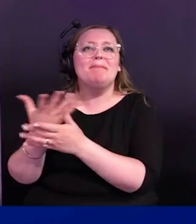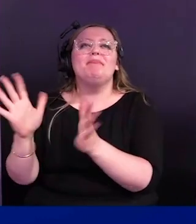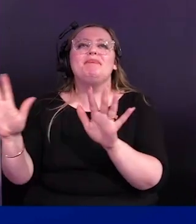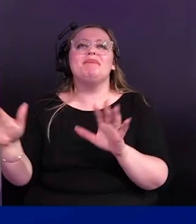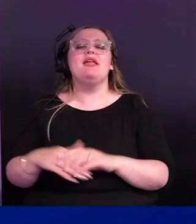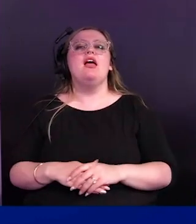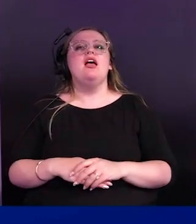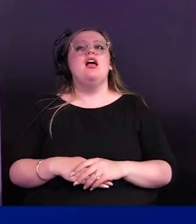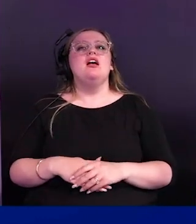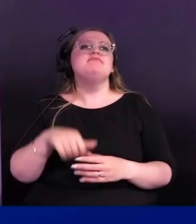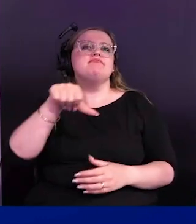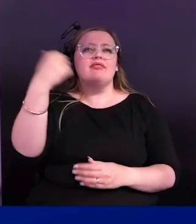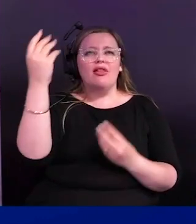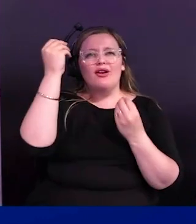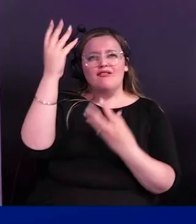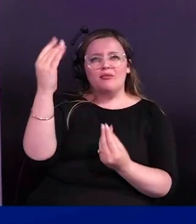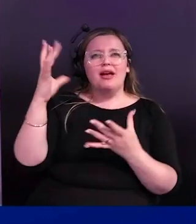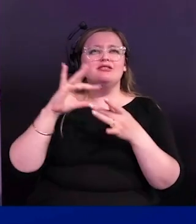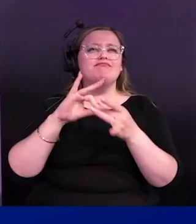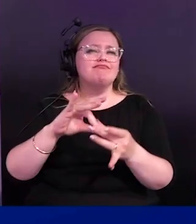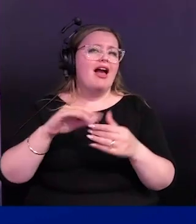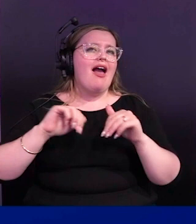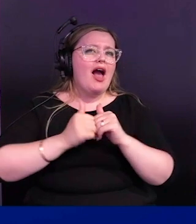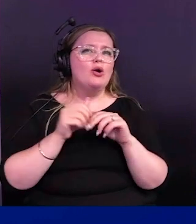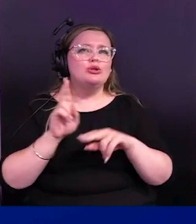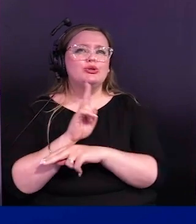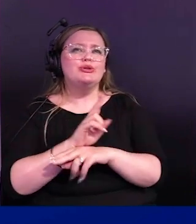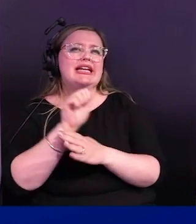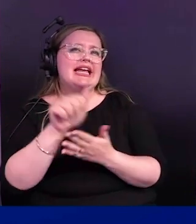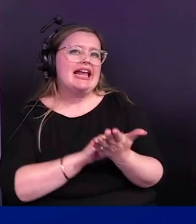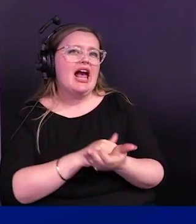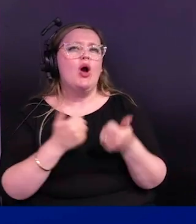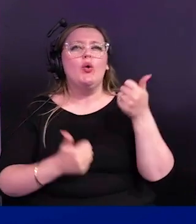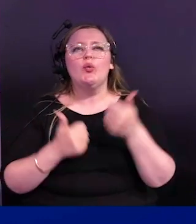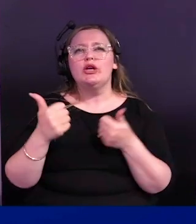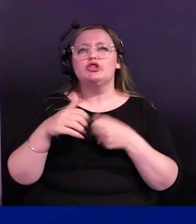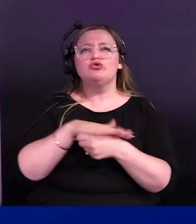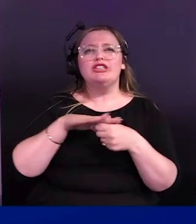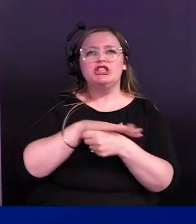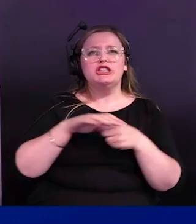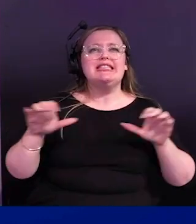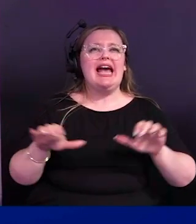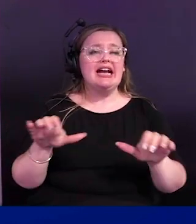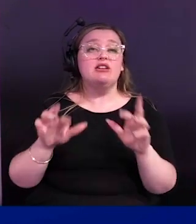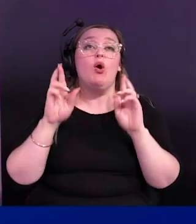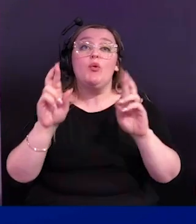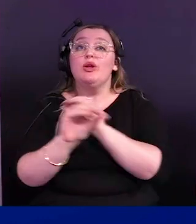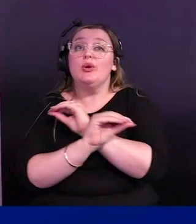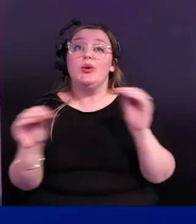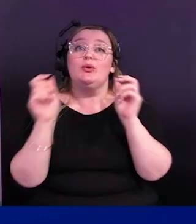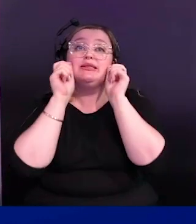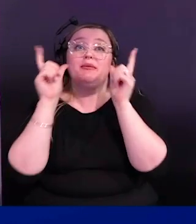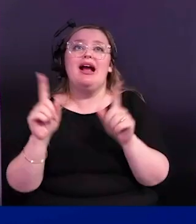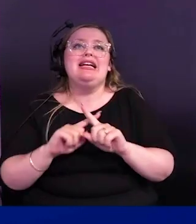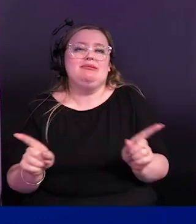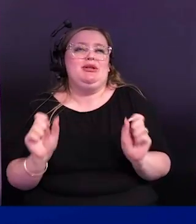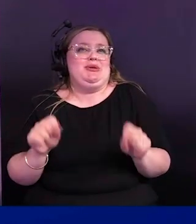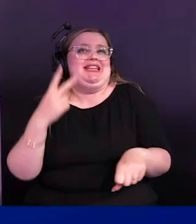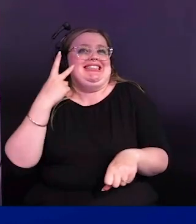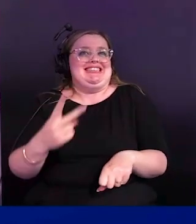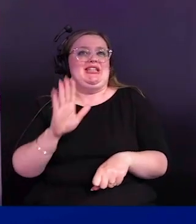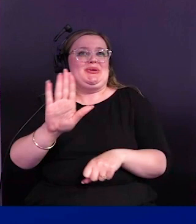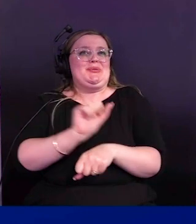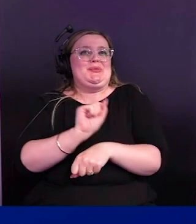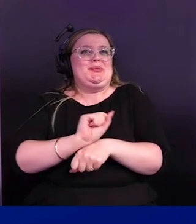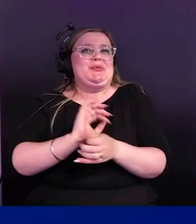Lots of other information about how you're using your account, what regions are active. Hopefully there are no surprises there, but you can see where your workloads are running. Is that what you